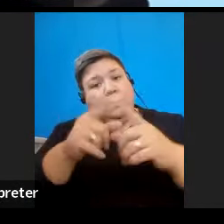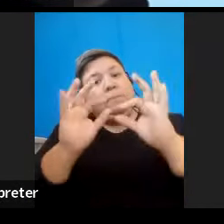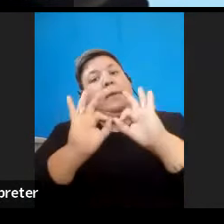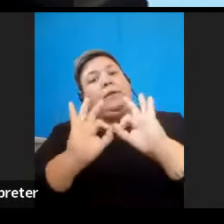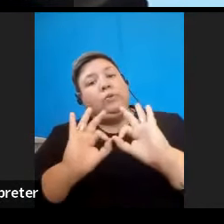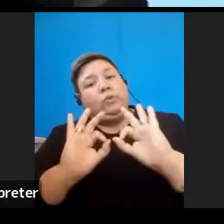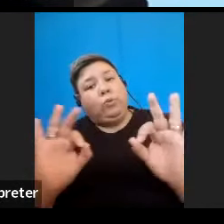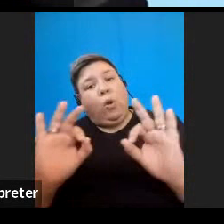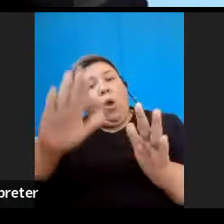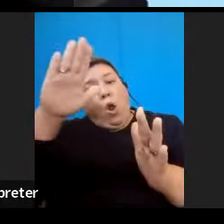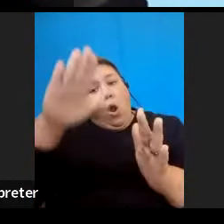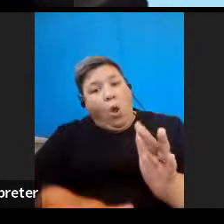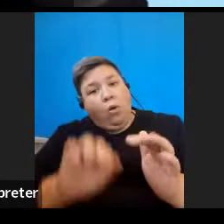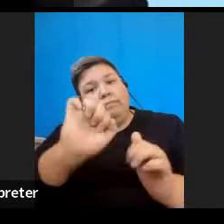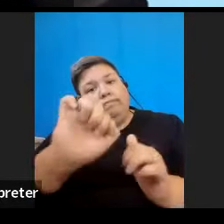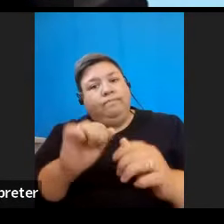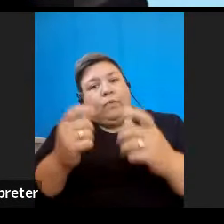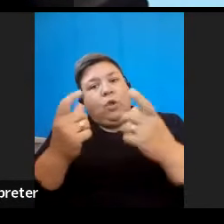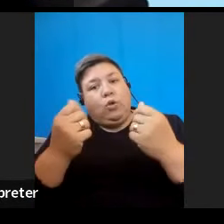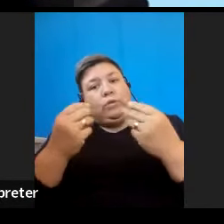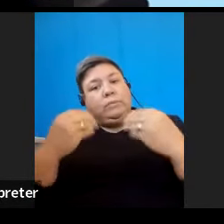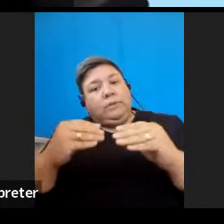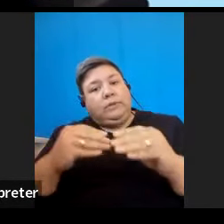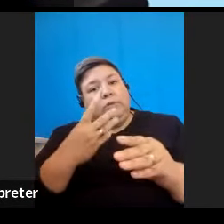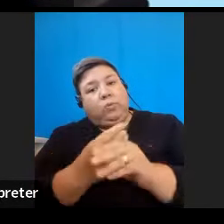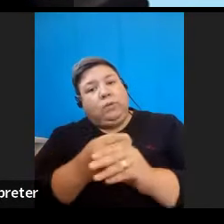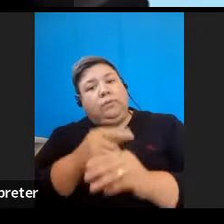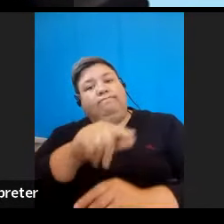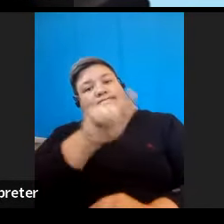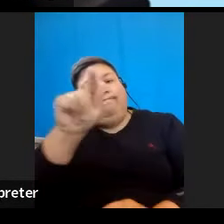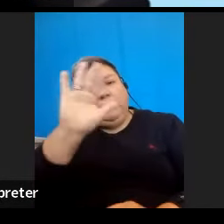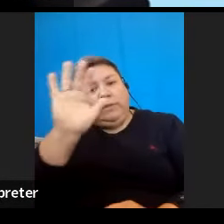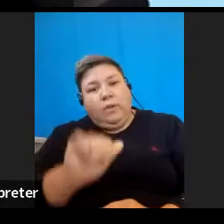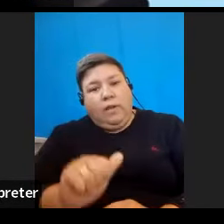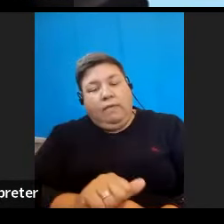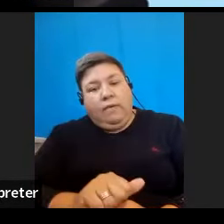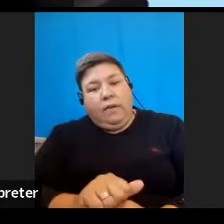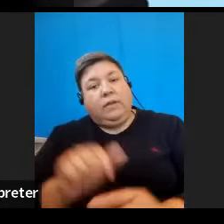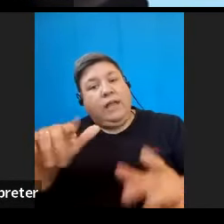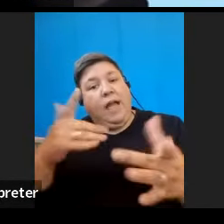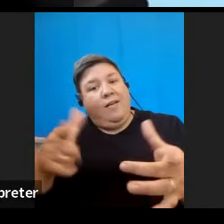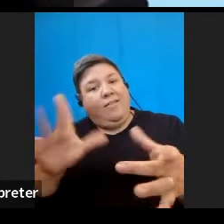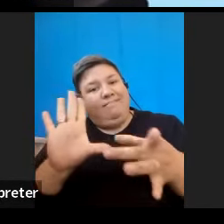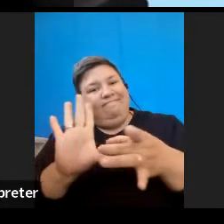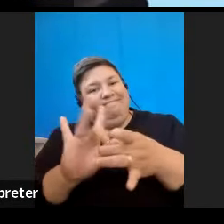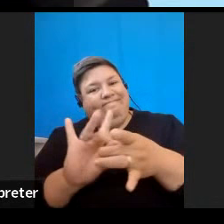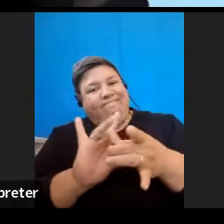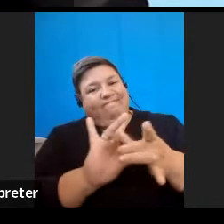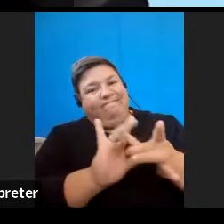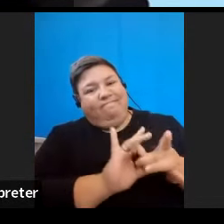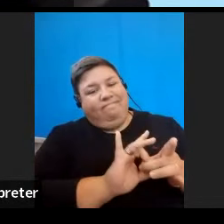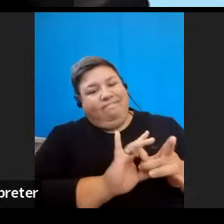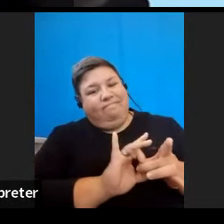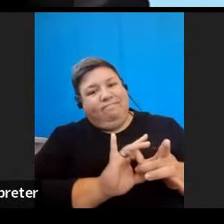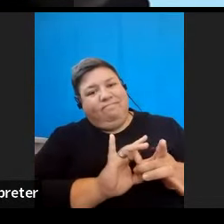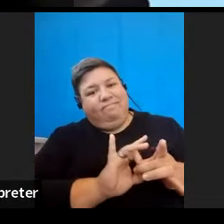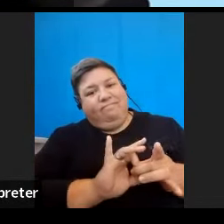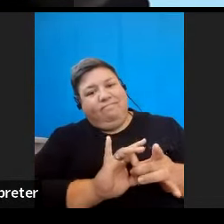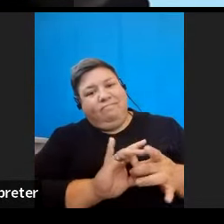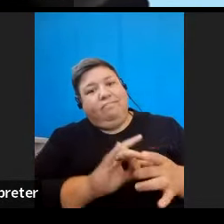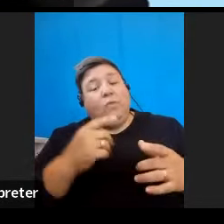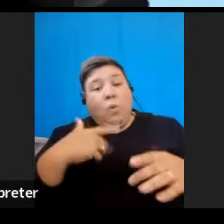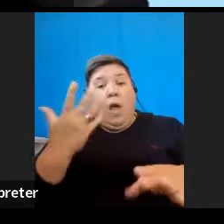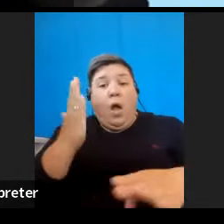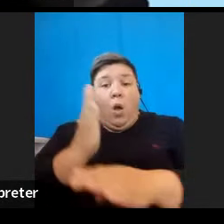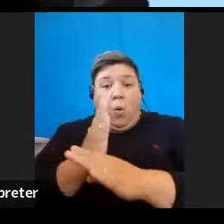the cost of doing business in South Africa. So that's how it links in. And we are working